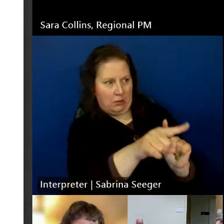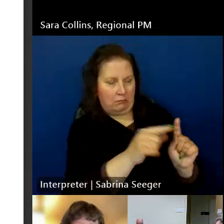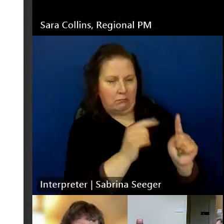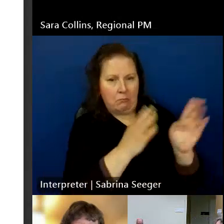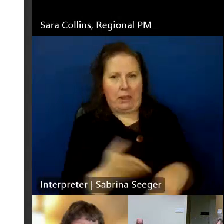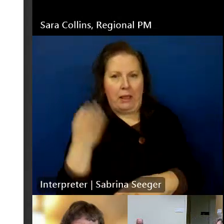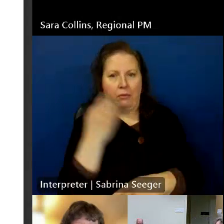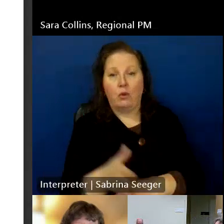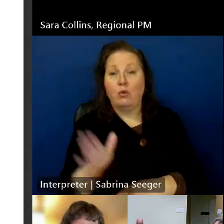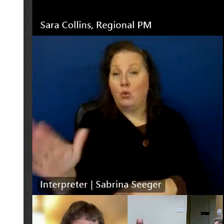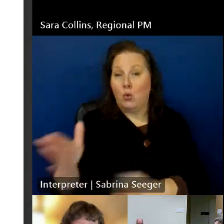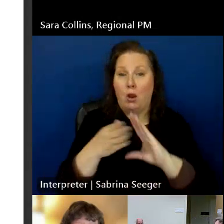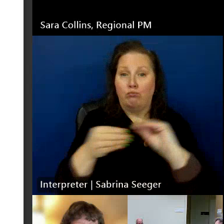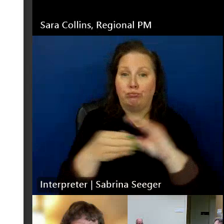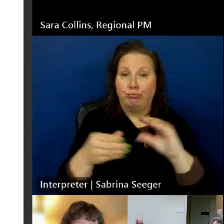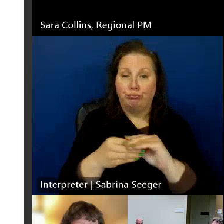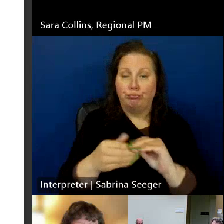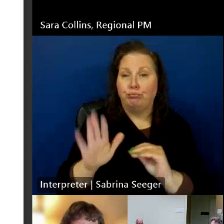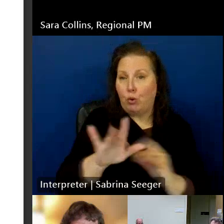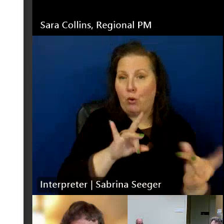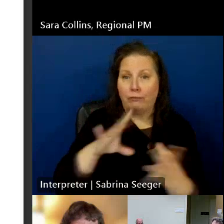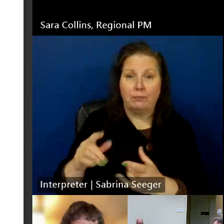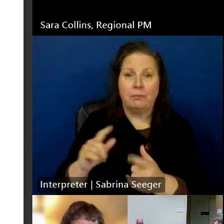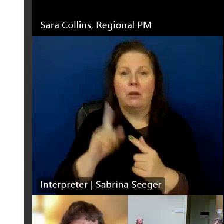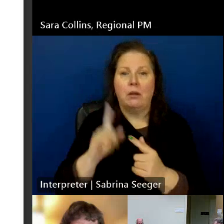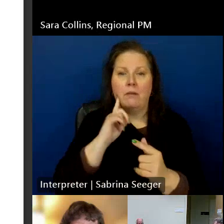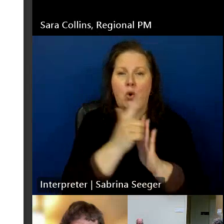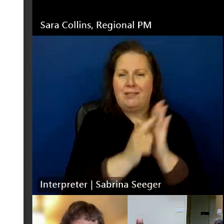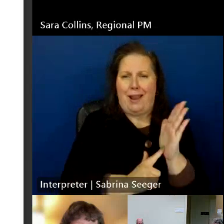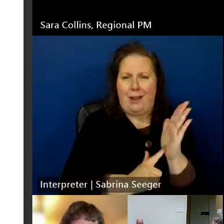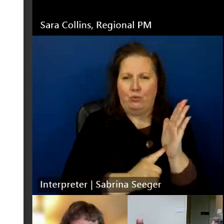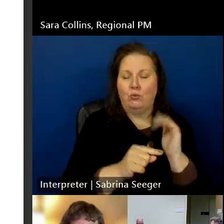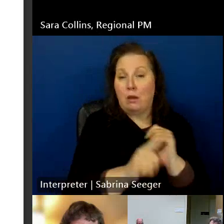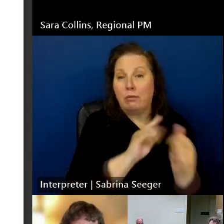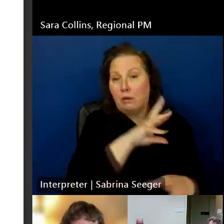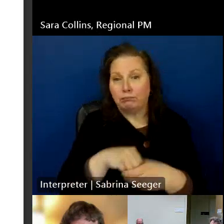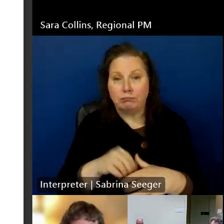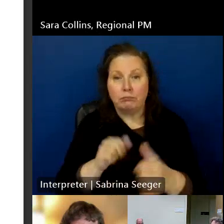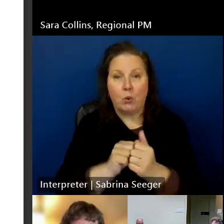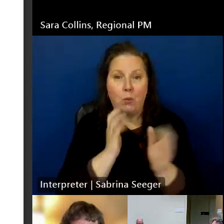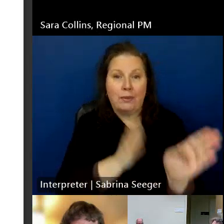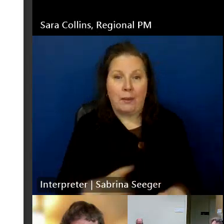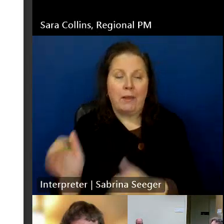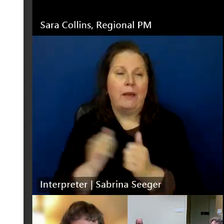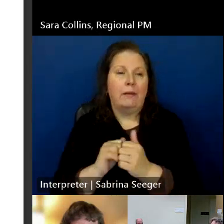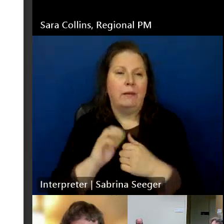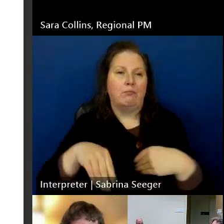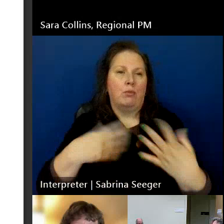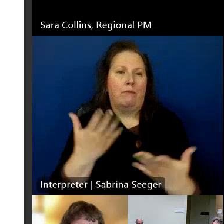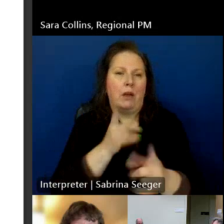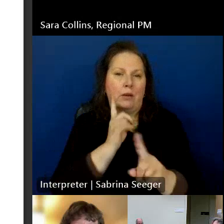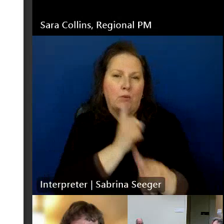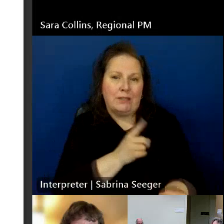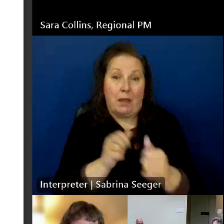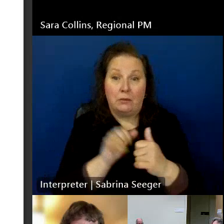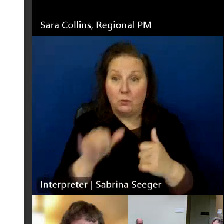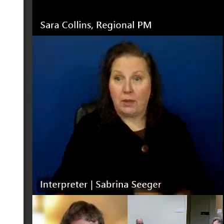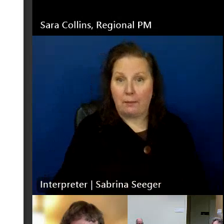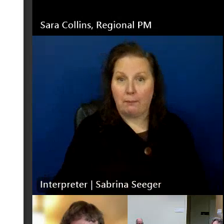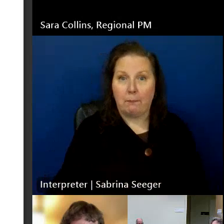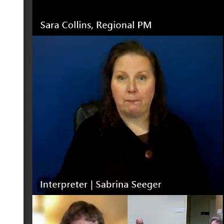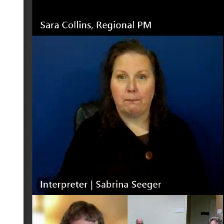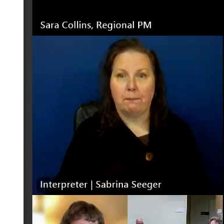like to hear your comments on the plan. Statutorily, they will be included in the plan, and we will provide some kind of response to them.